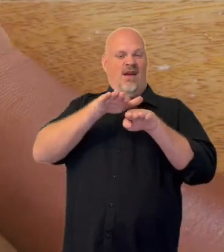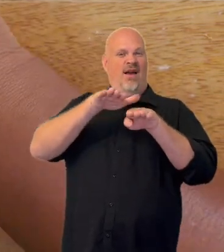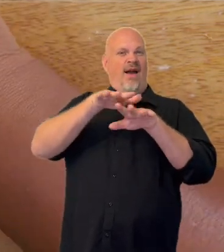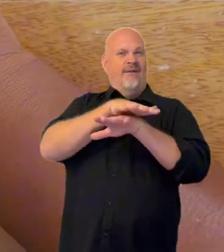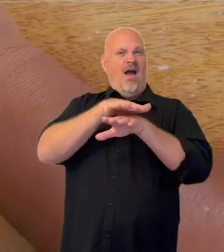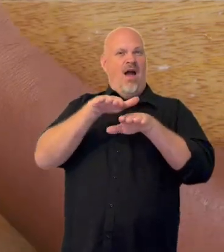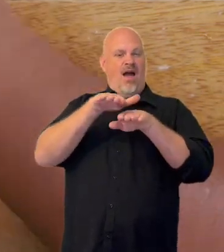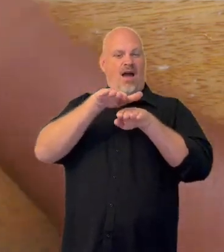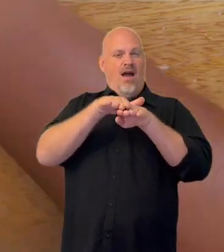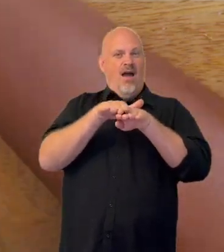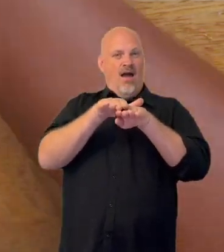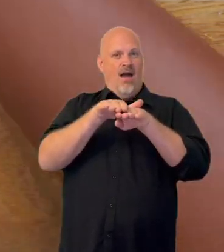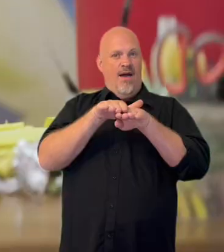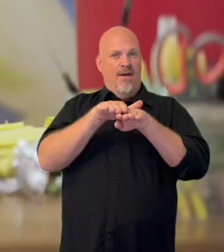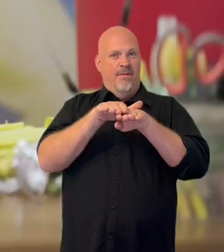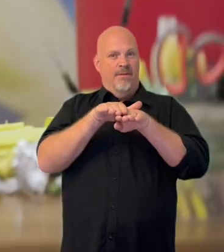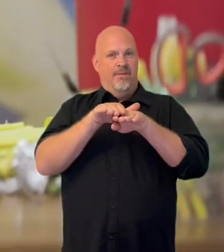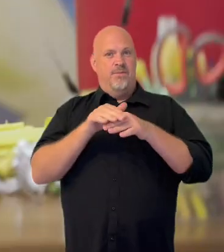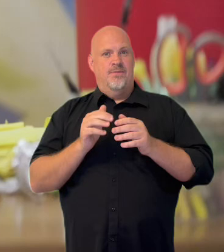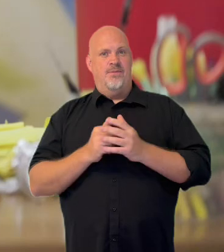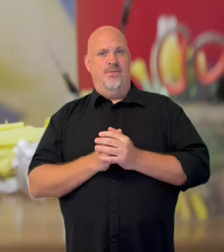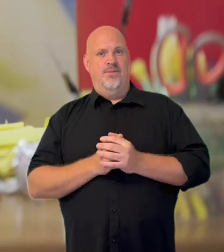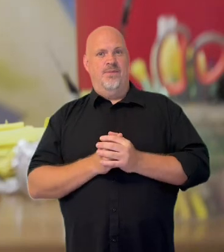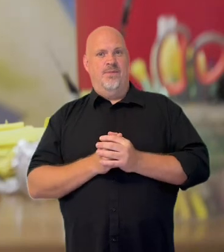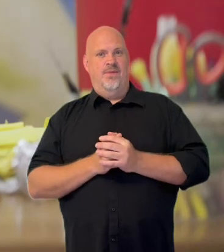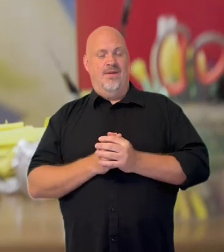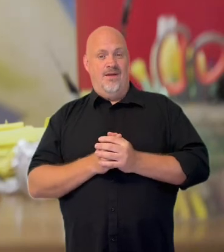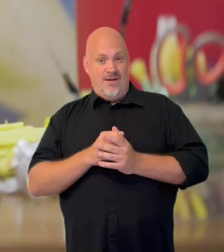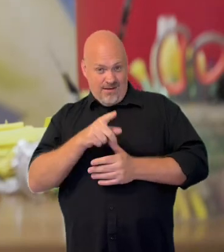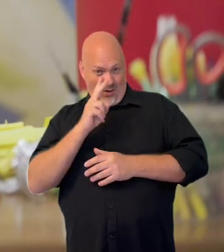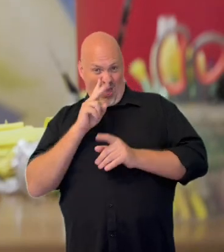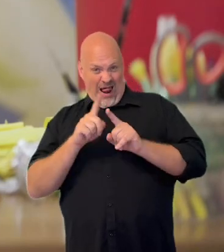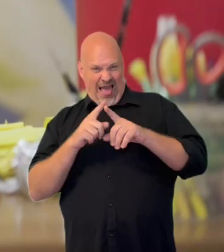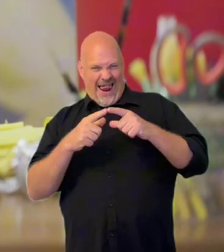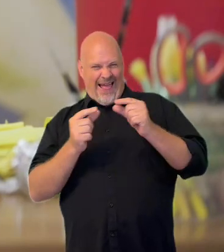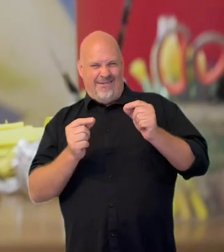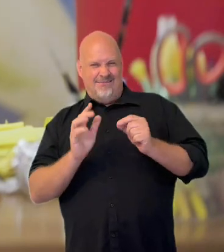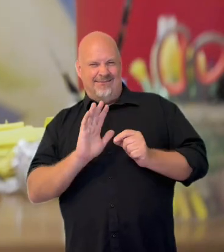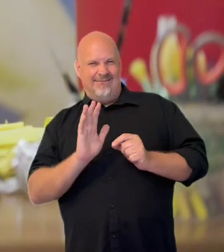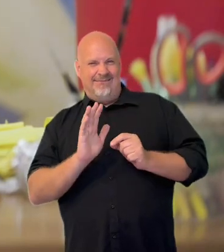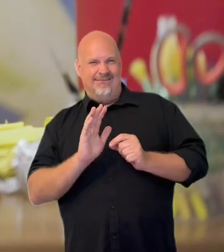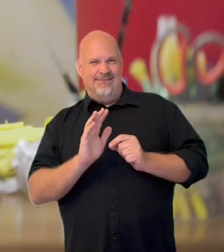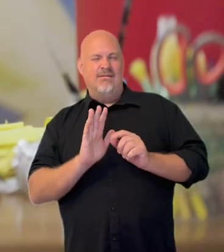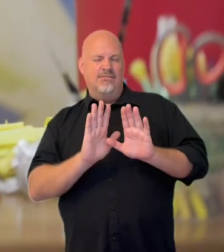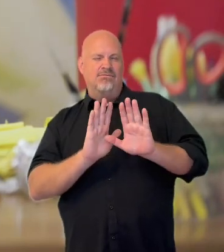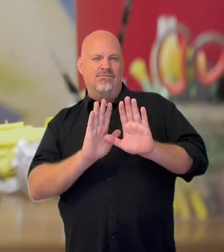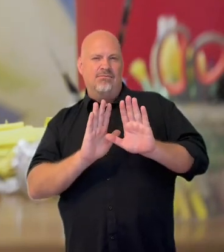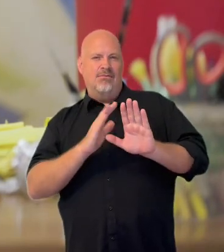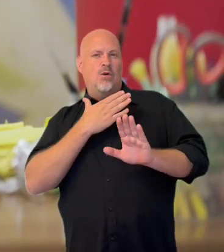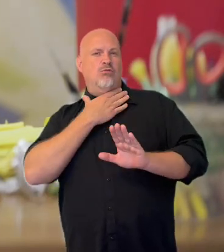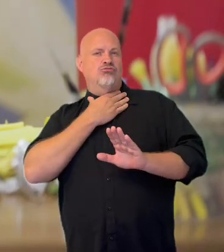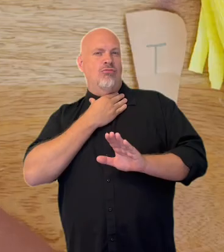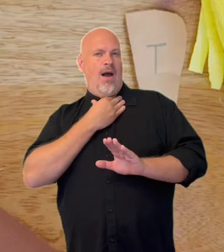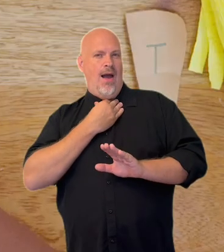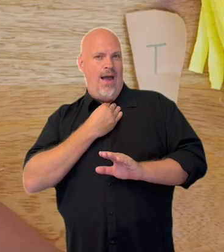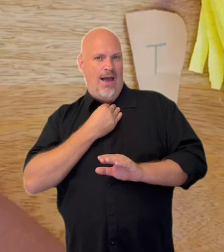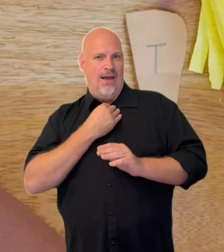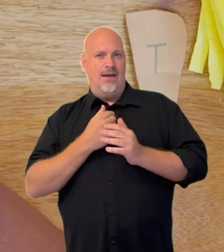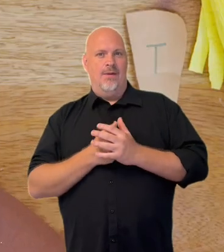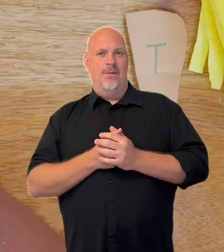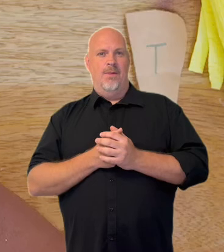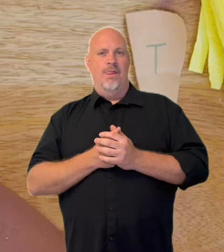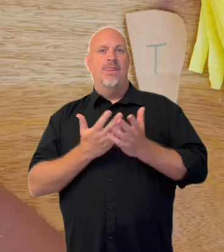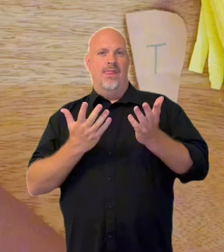dry. You can then cut around it into leaf